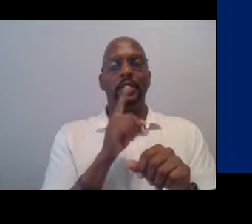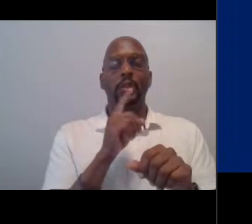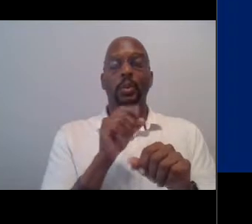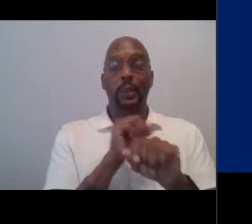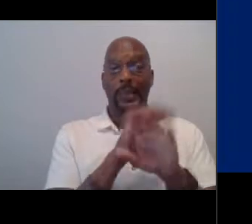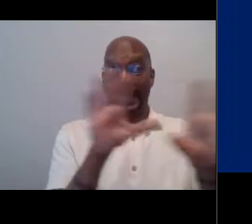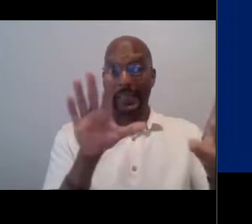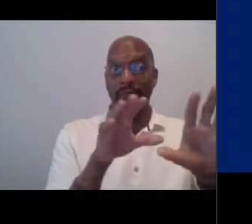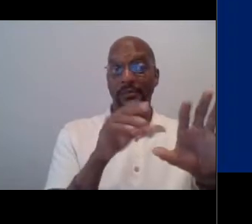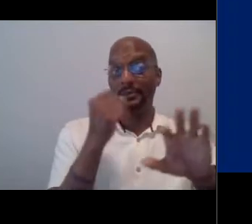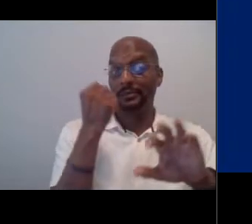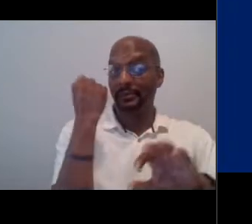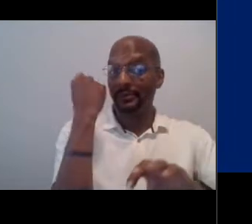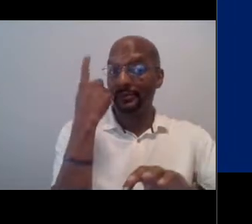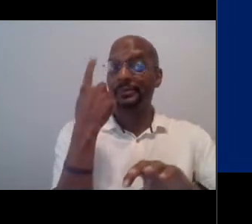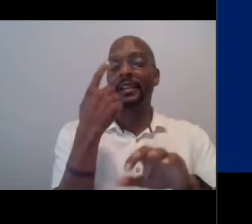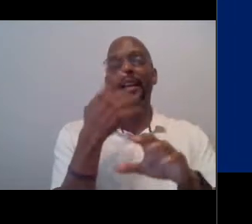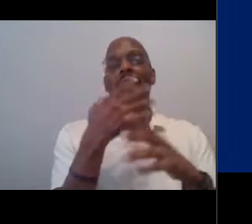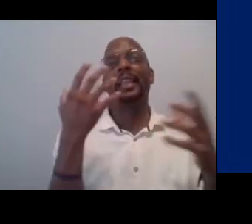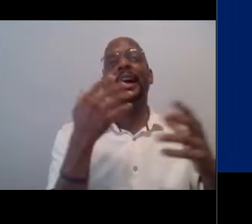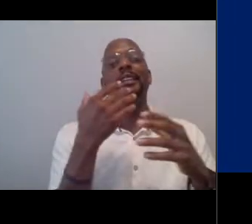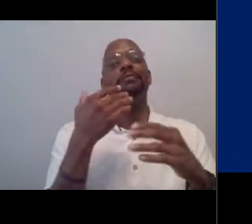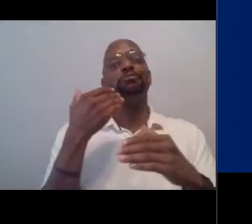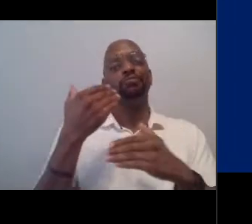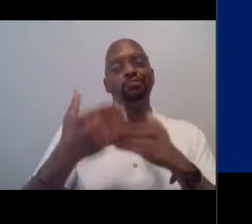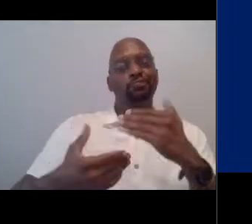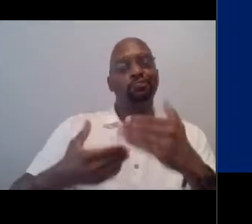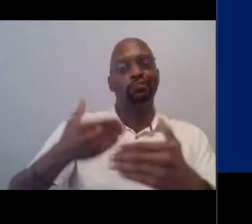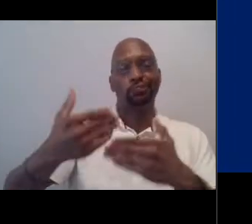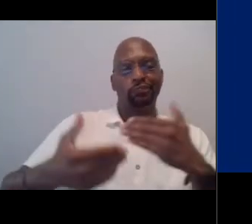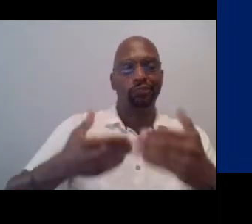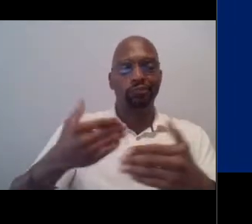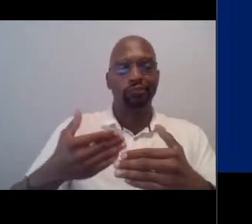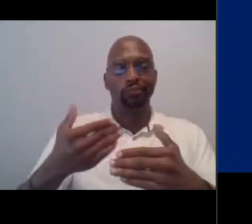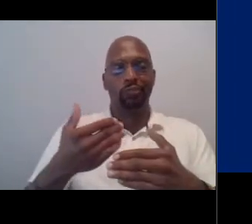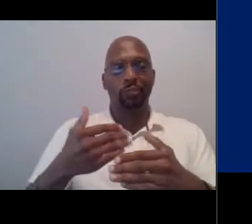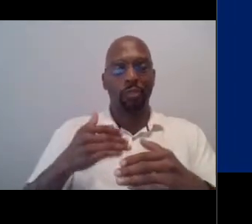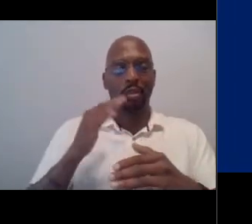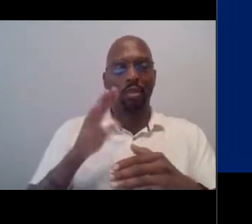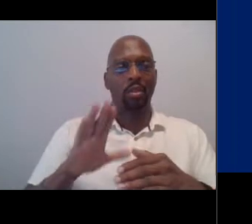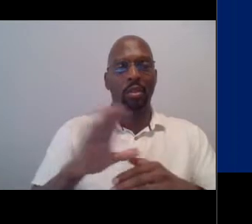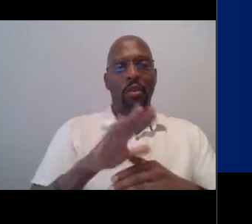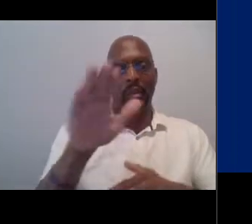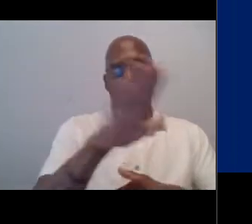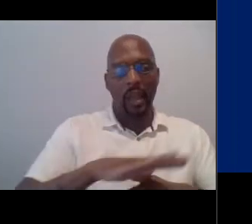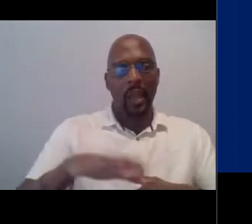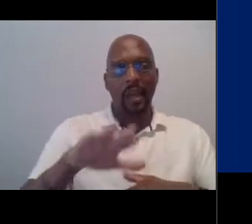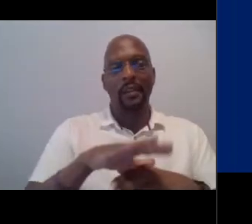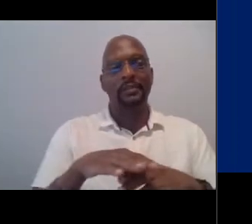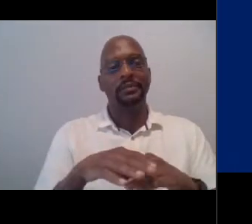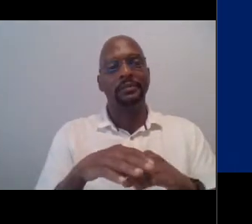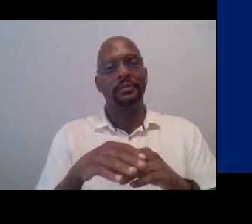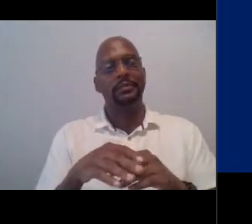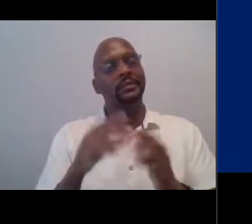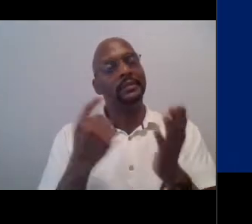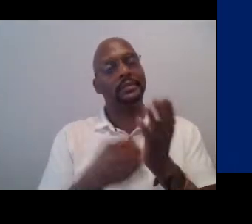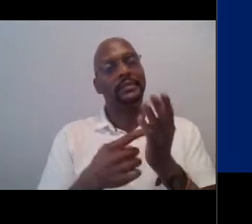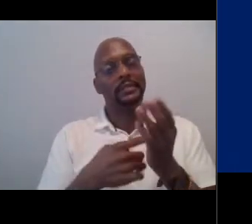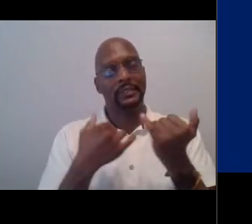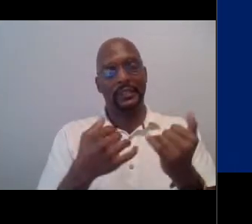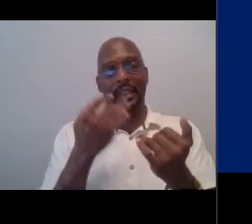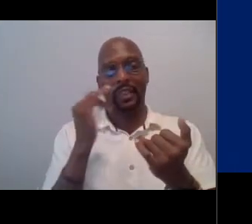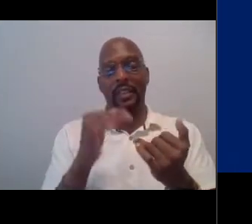trying to get this. There's a lot of progress that California's already made in those areas. So I think you're kind of lined up. Just the discussion you're having today,